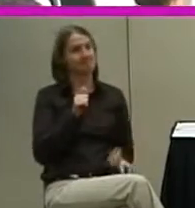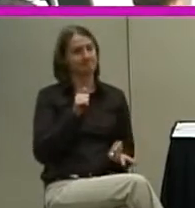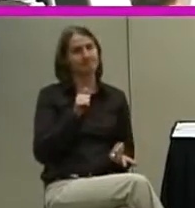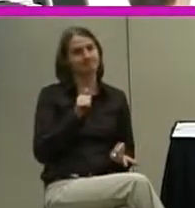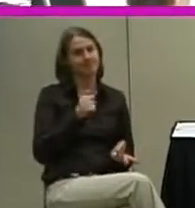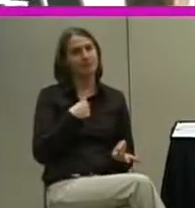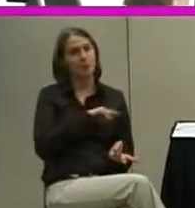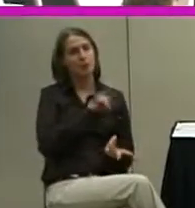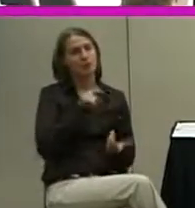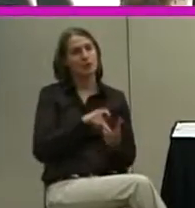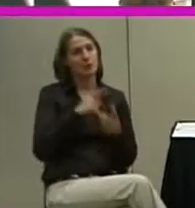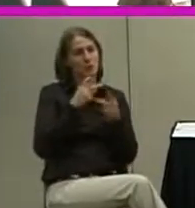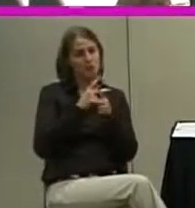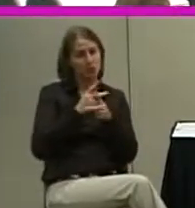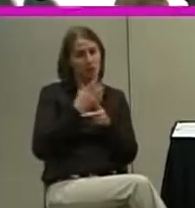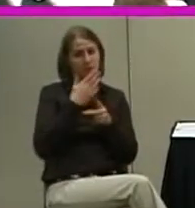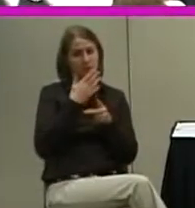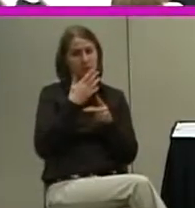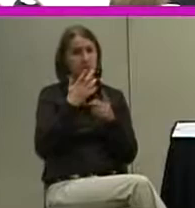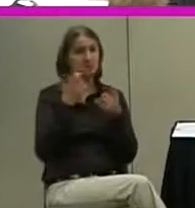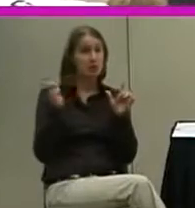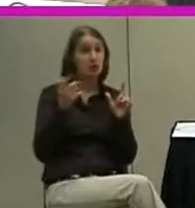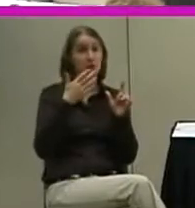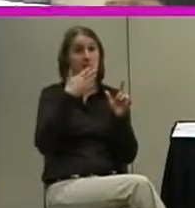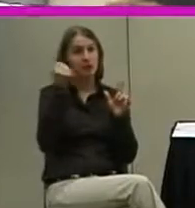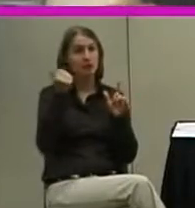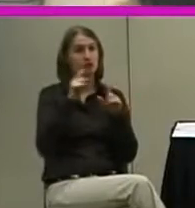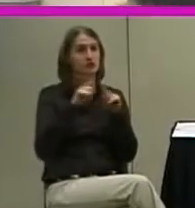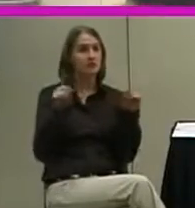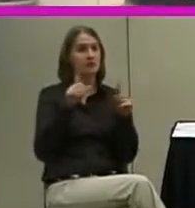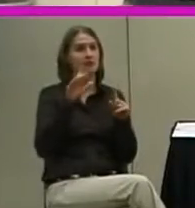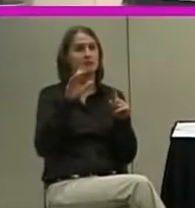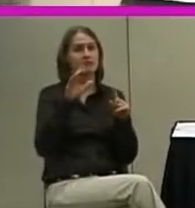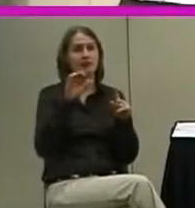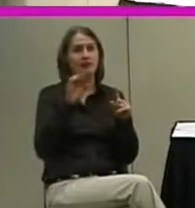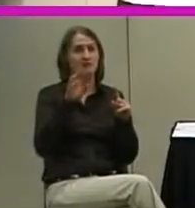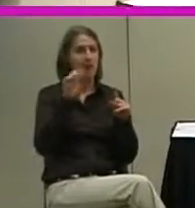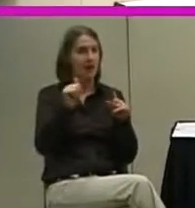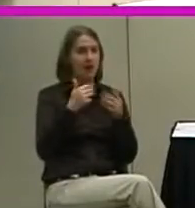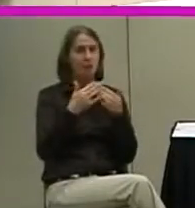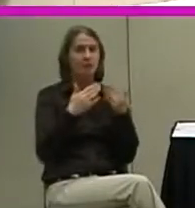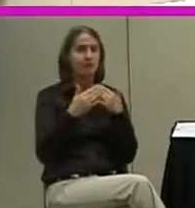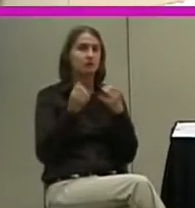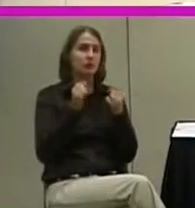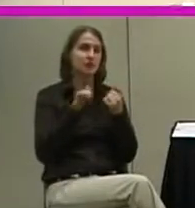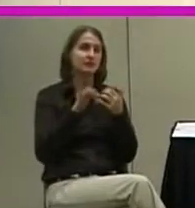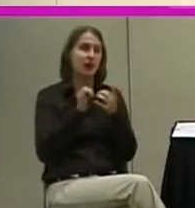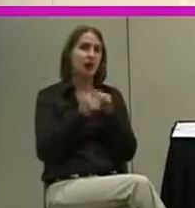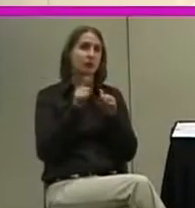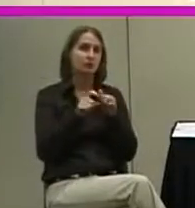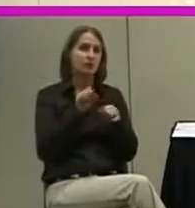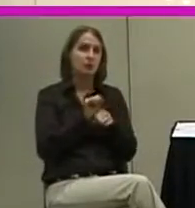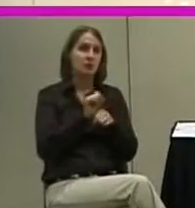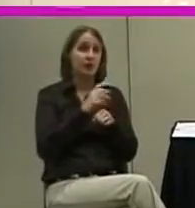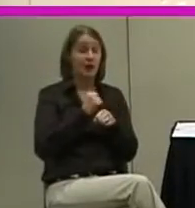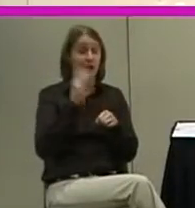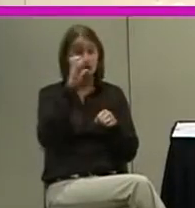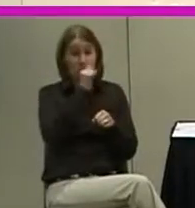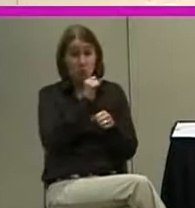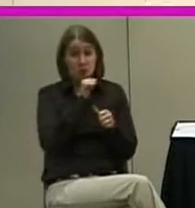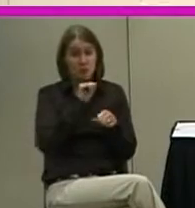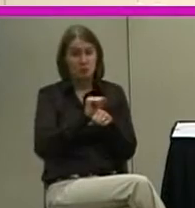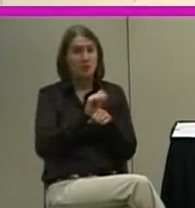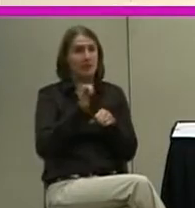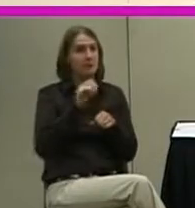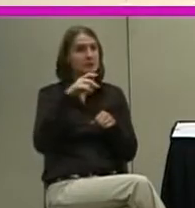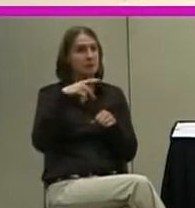then we need to do something bigger, better, different, go on to FBA, whatever. That's the way it should work, and I'll assume that that's the way it did work because these were PBS schools,